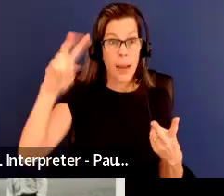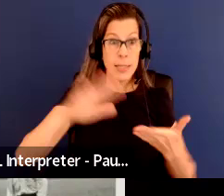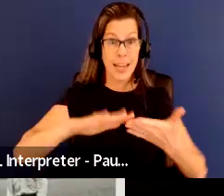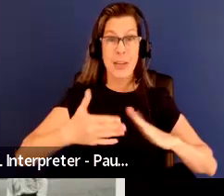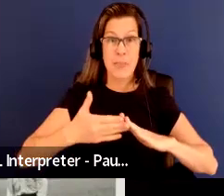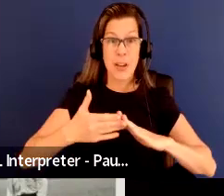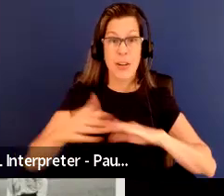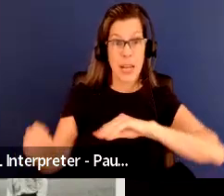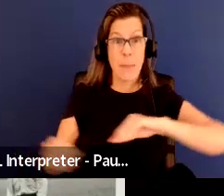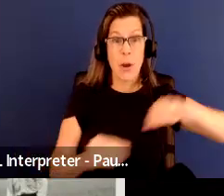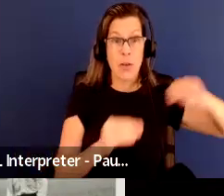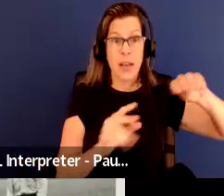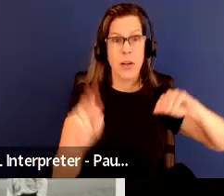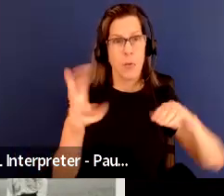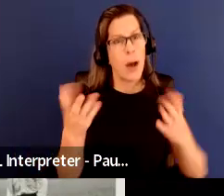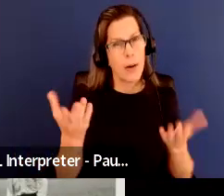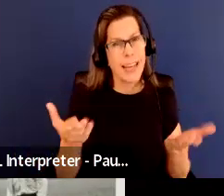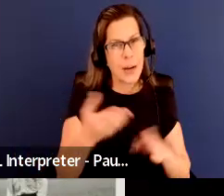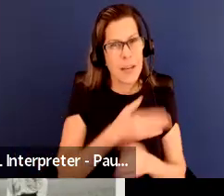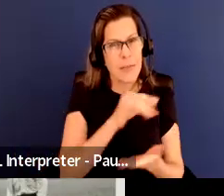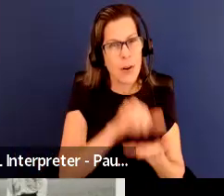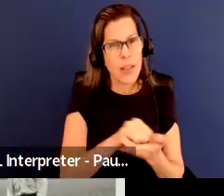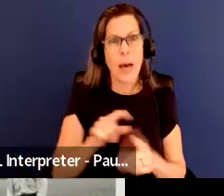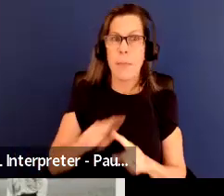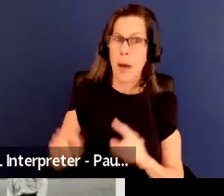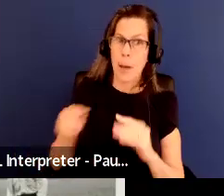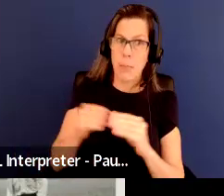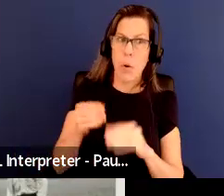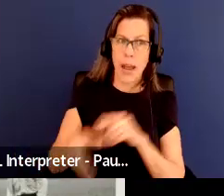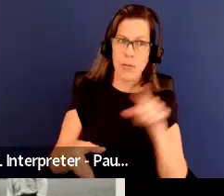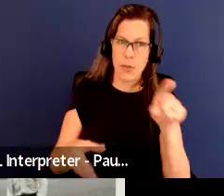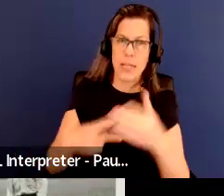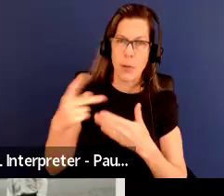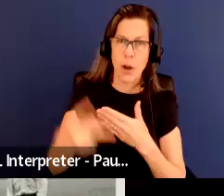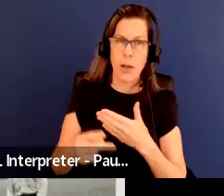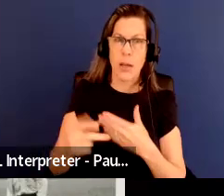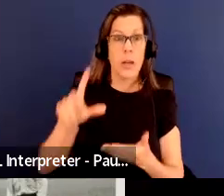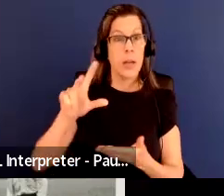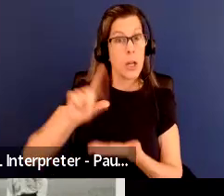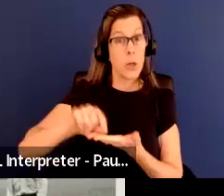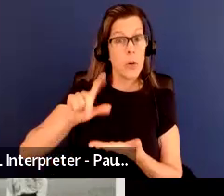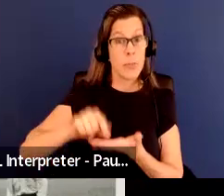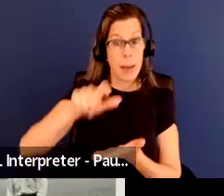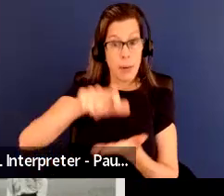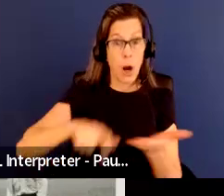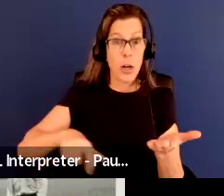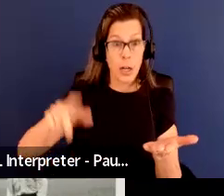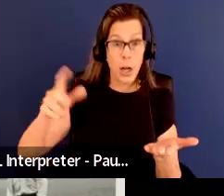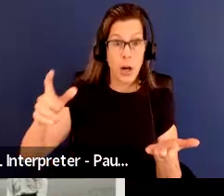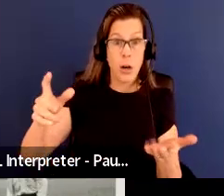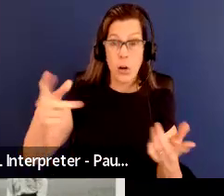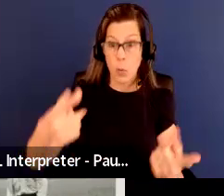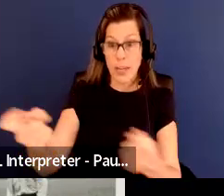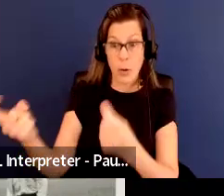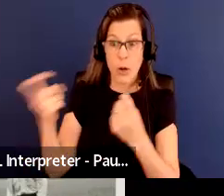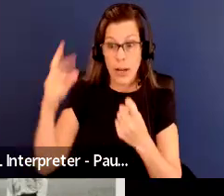to the Northwest. They were here even before that, but more so after the Bracero program. We have newspaper articles or Mexican recruiting